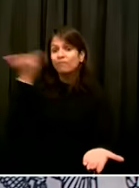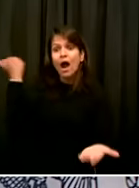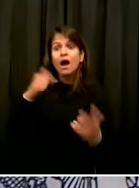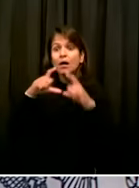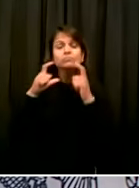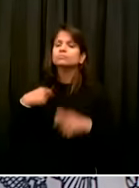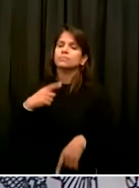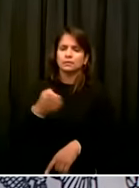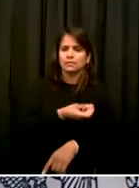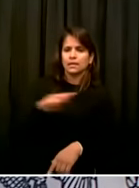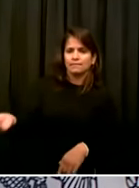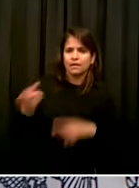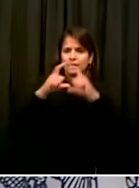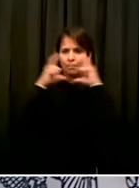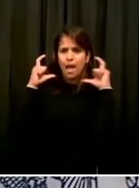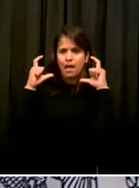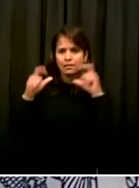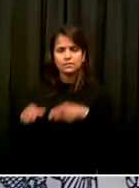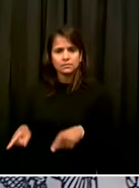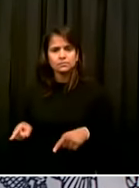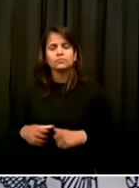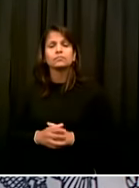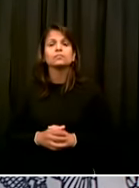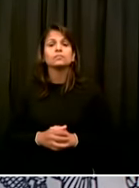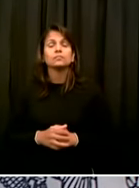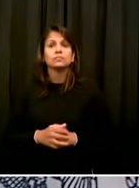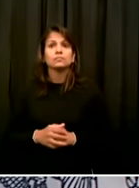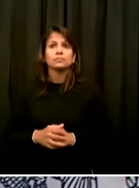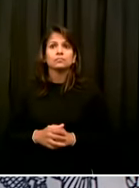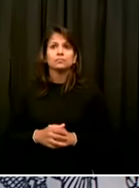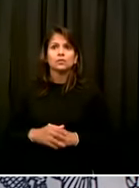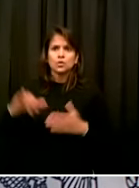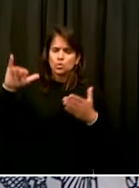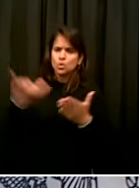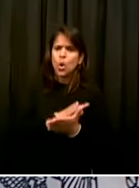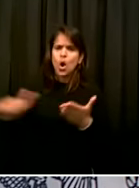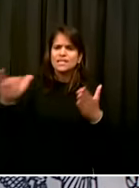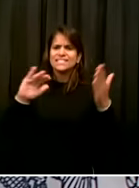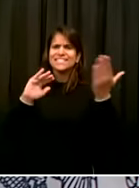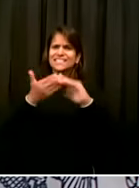backdrop of a city that has gotten progressively safer, thank God. Go ahead.